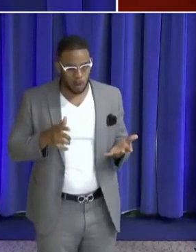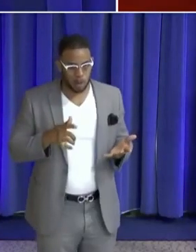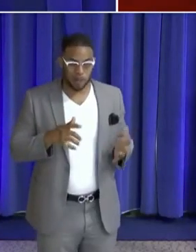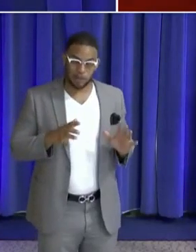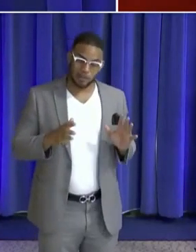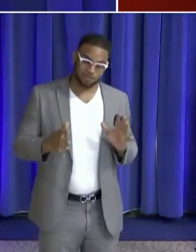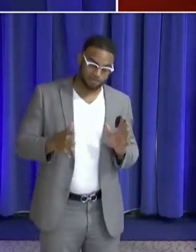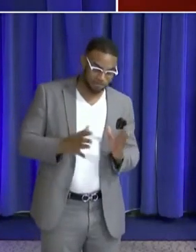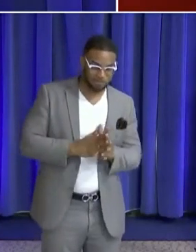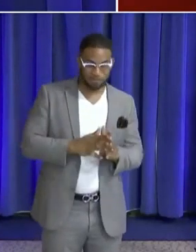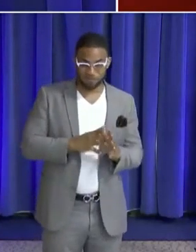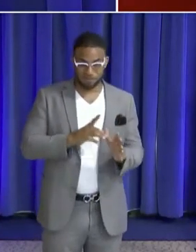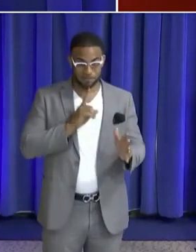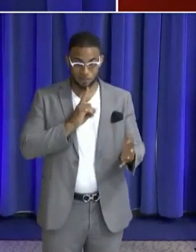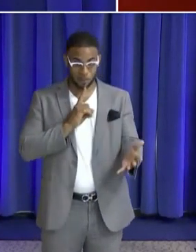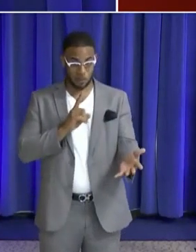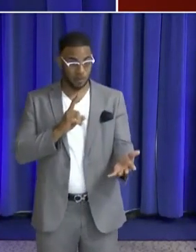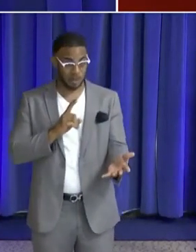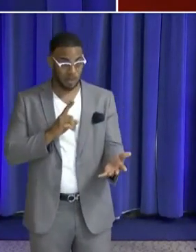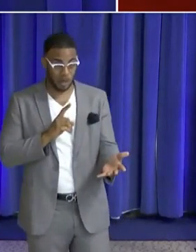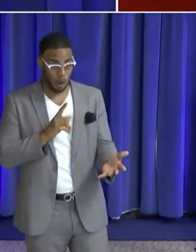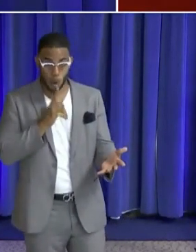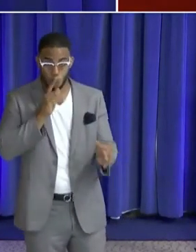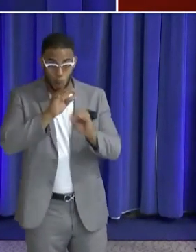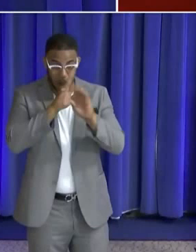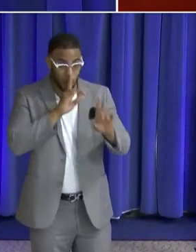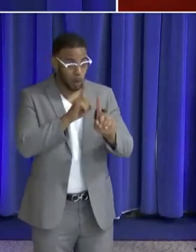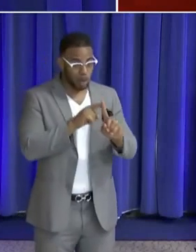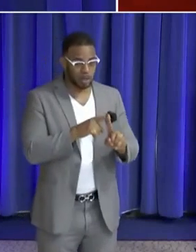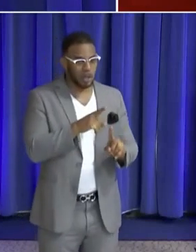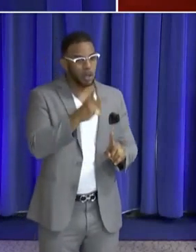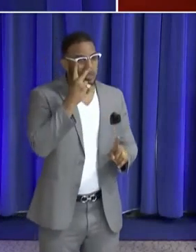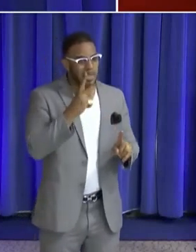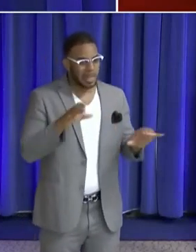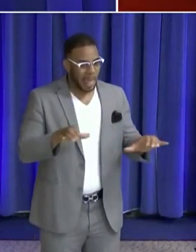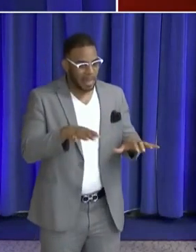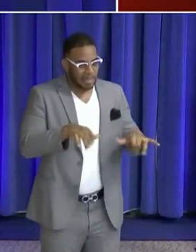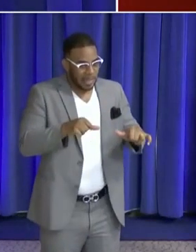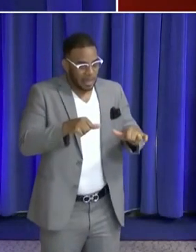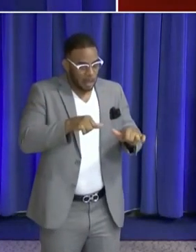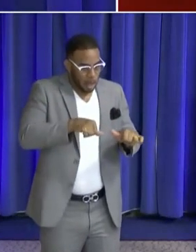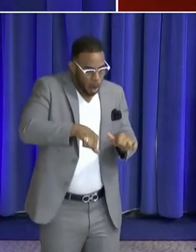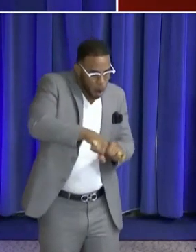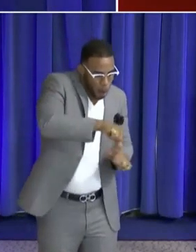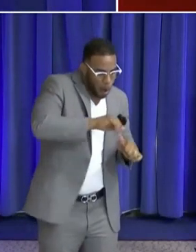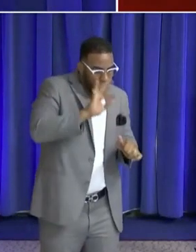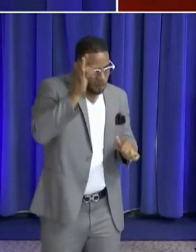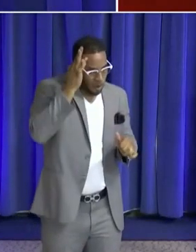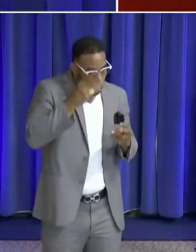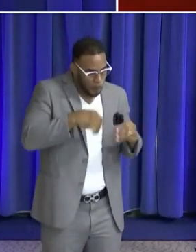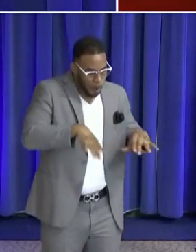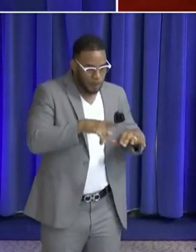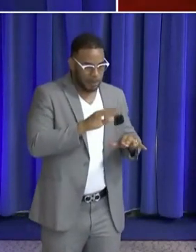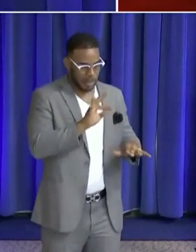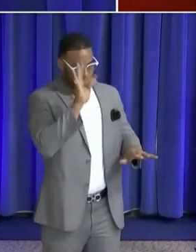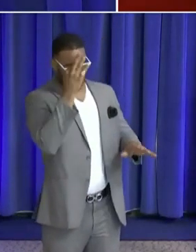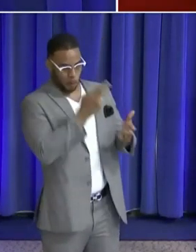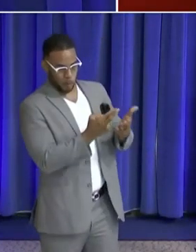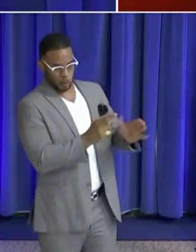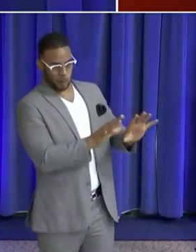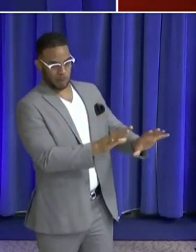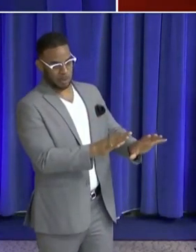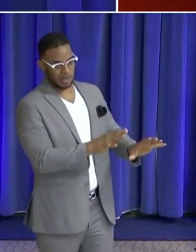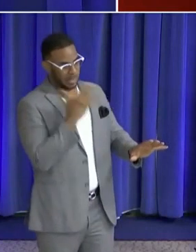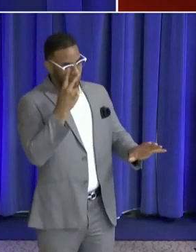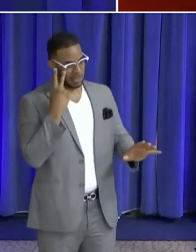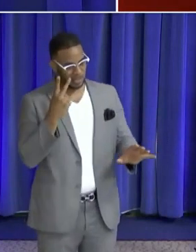I think it's, if you look at actions that are being taken in and around federal properties, it's federal resources. If